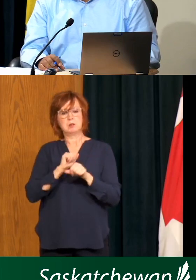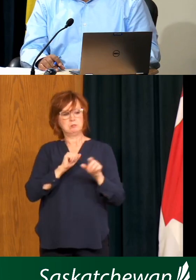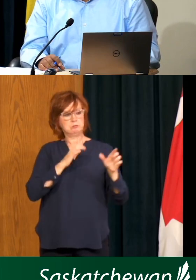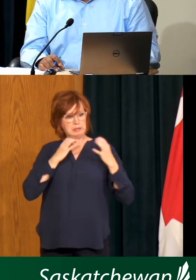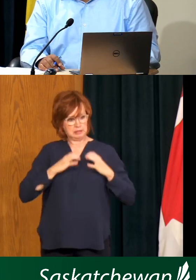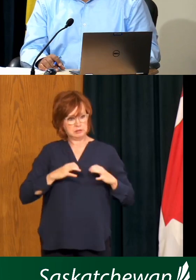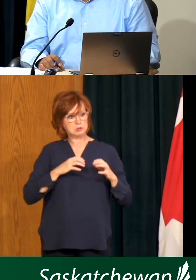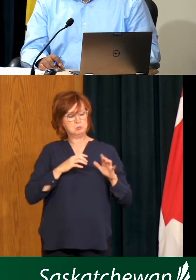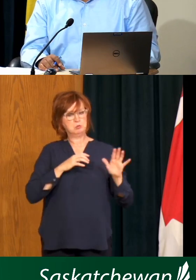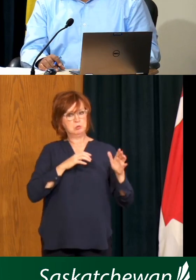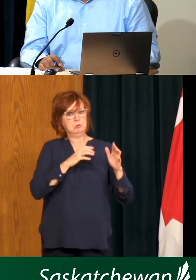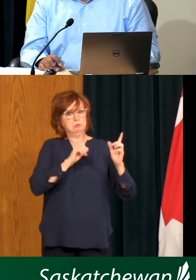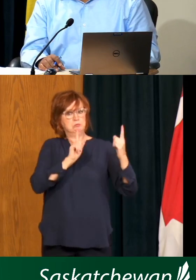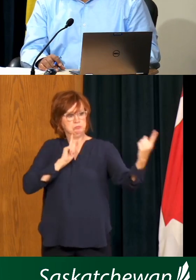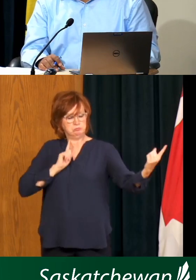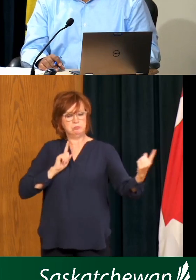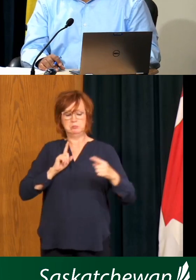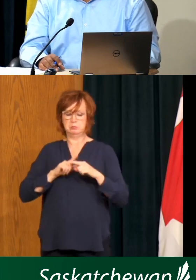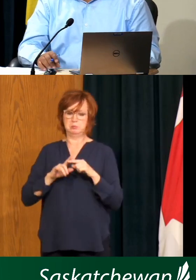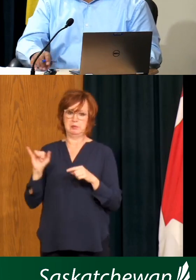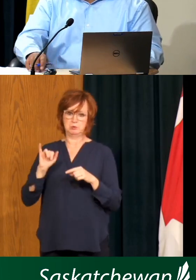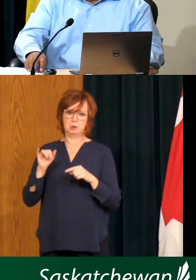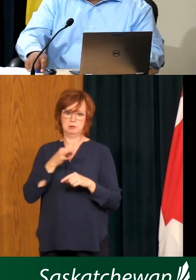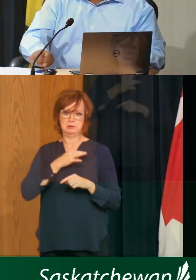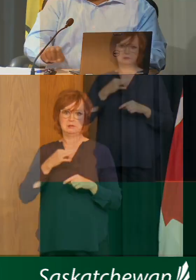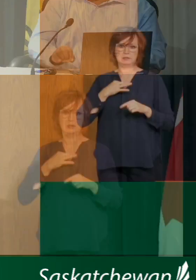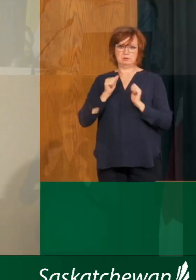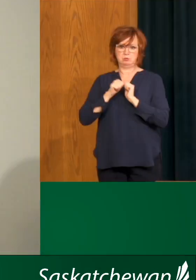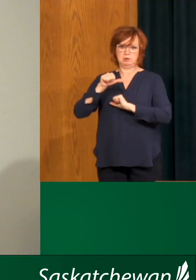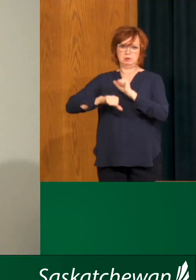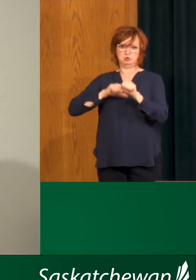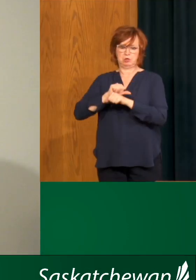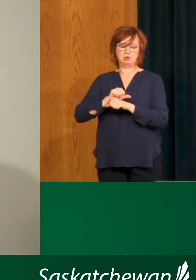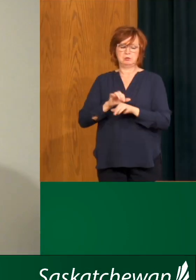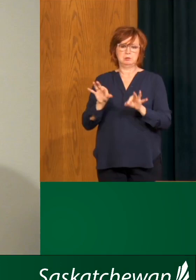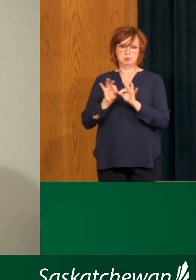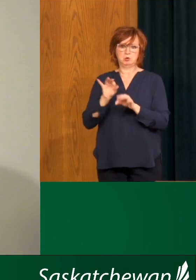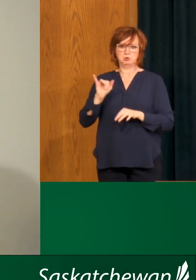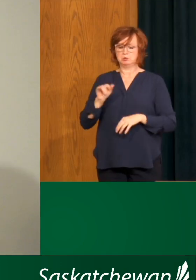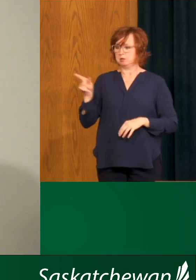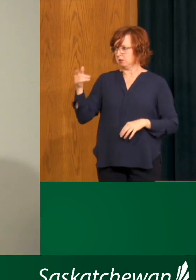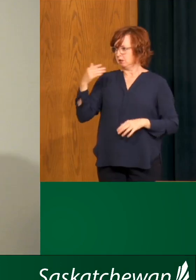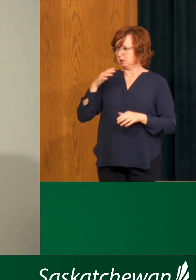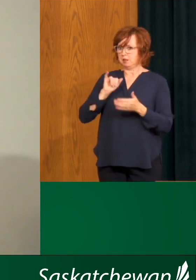well. So anyway, I'll stop there, and thank you very much. Thank you, Doctor. Thank you,